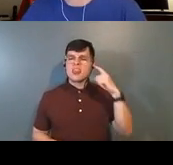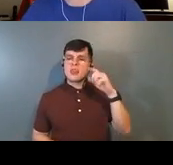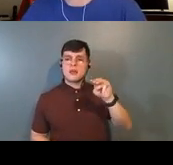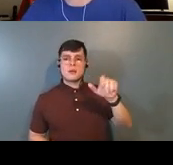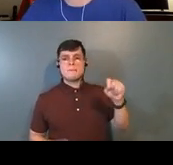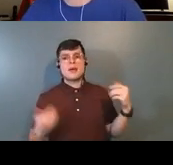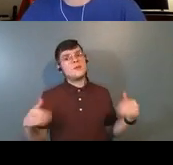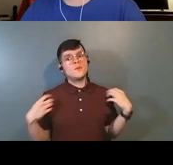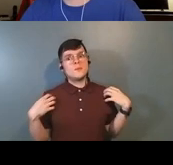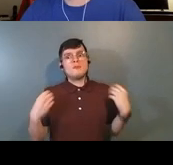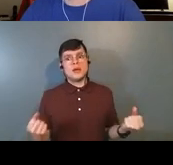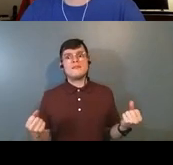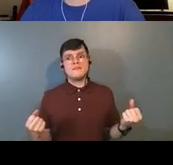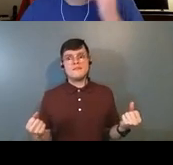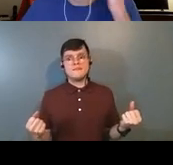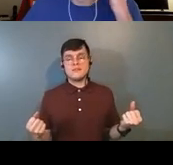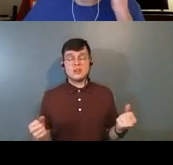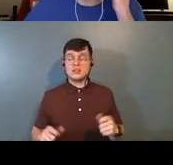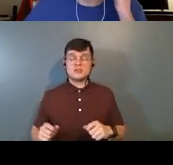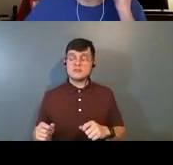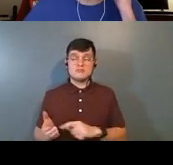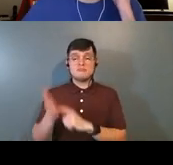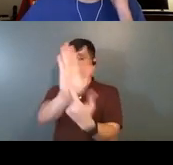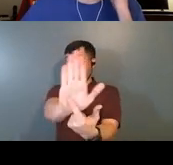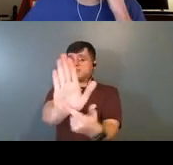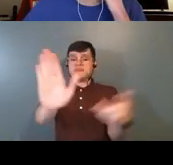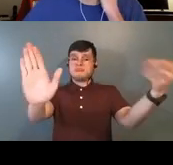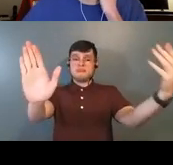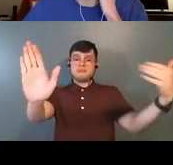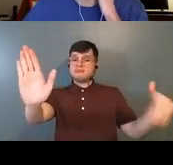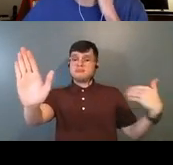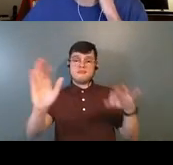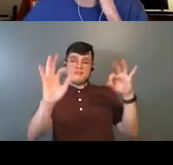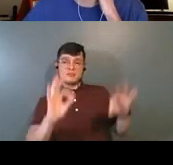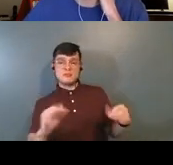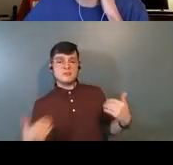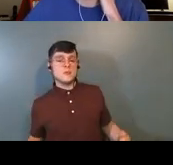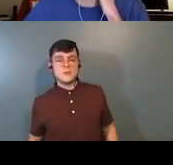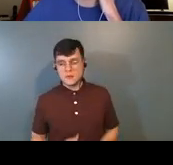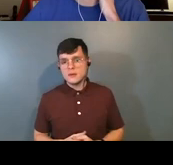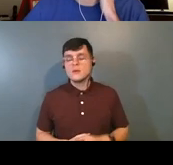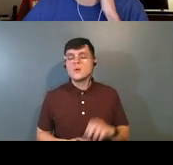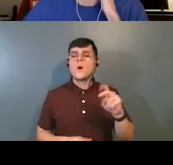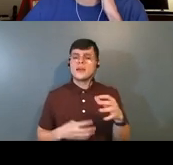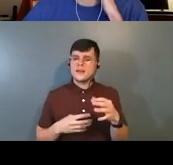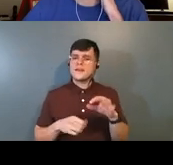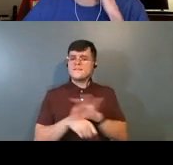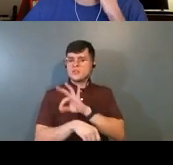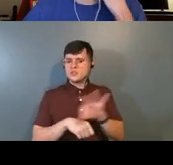brave for putting himself out here. So thank you. Visited link features. Okay, features. Visited link